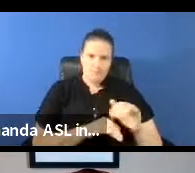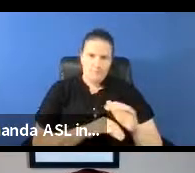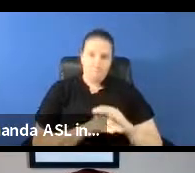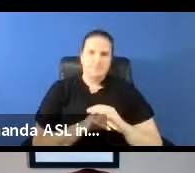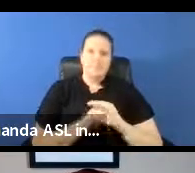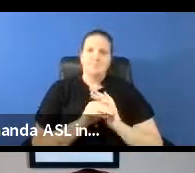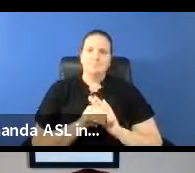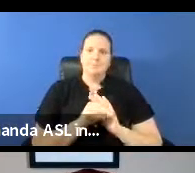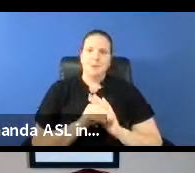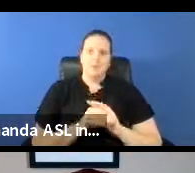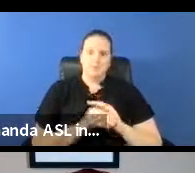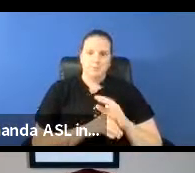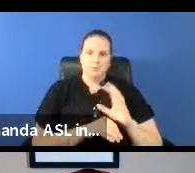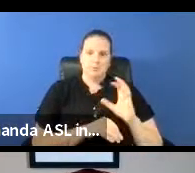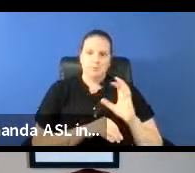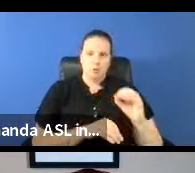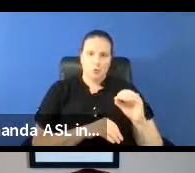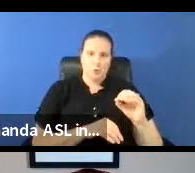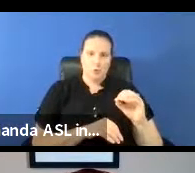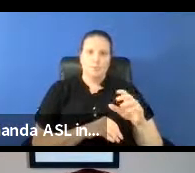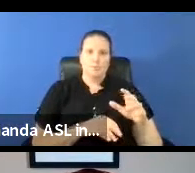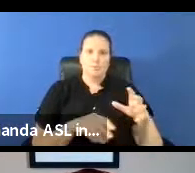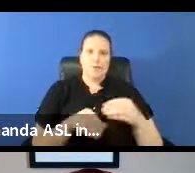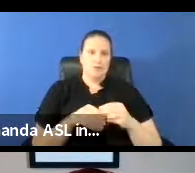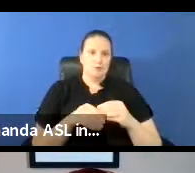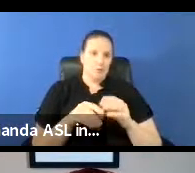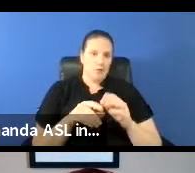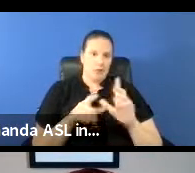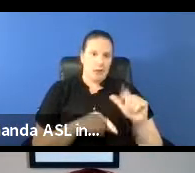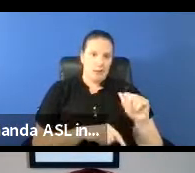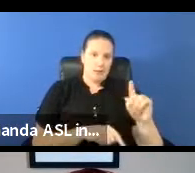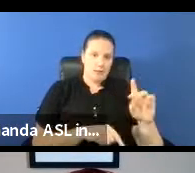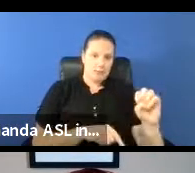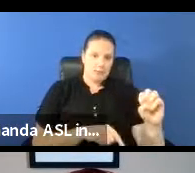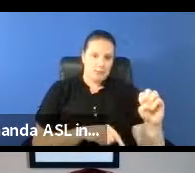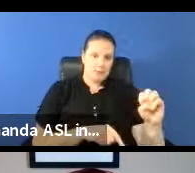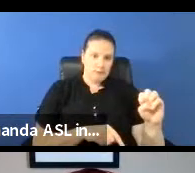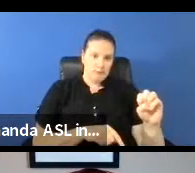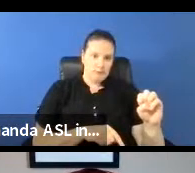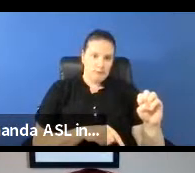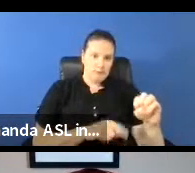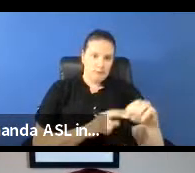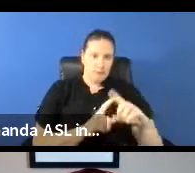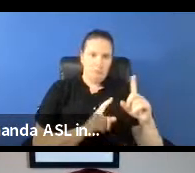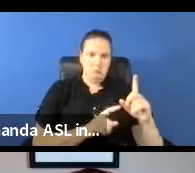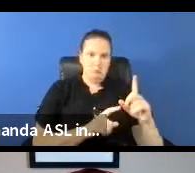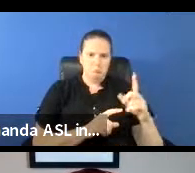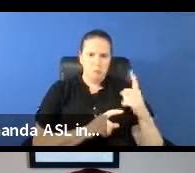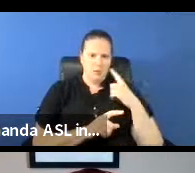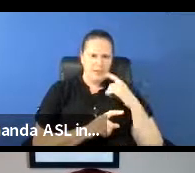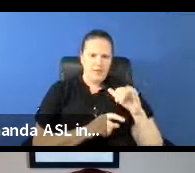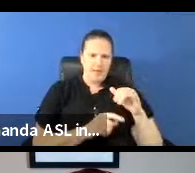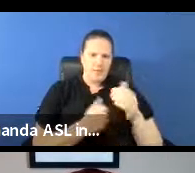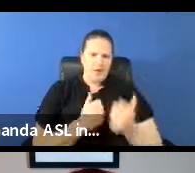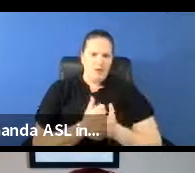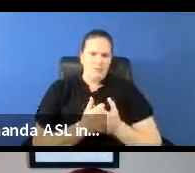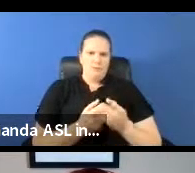model 0 auxiliary lanes, but we don't think that that's going to help solve the